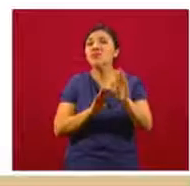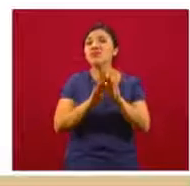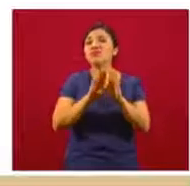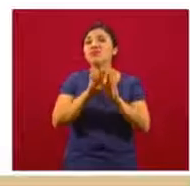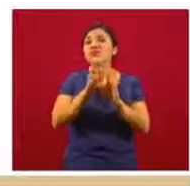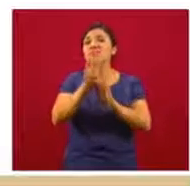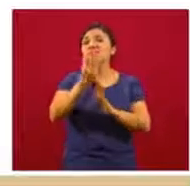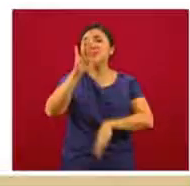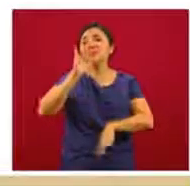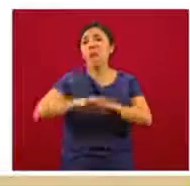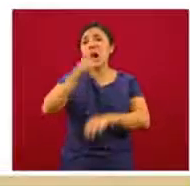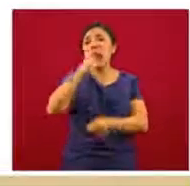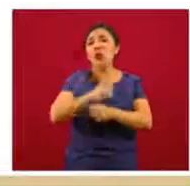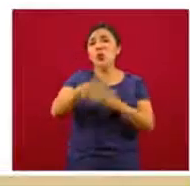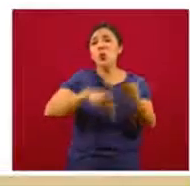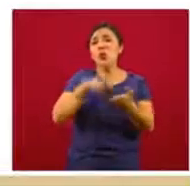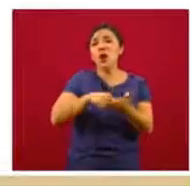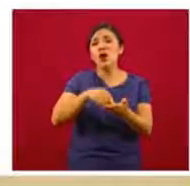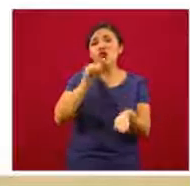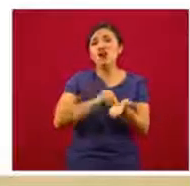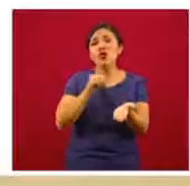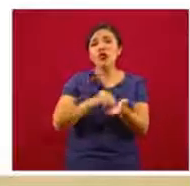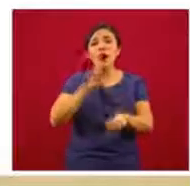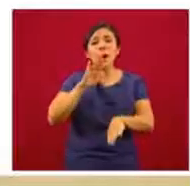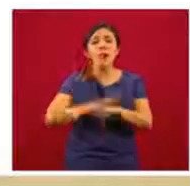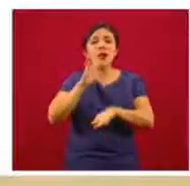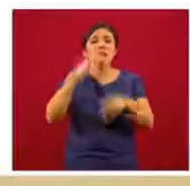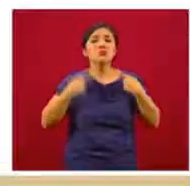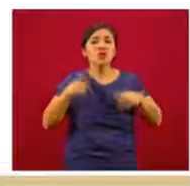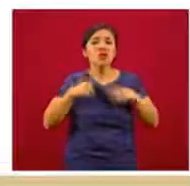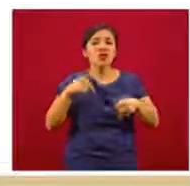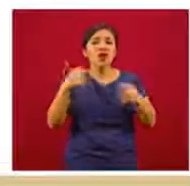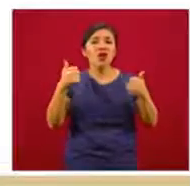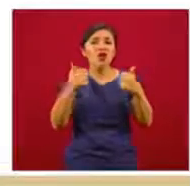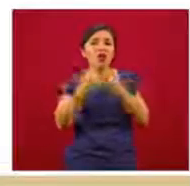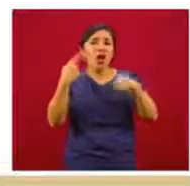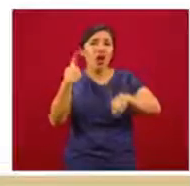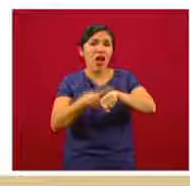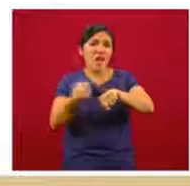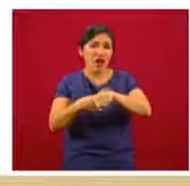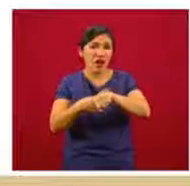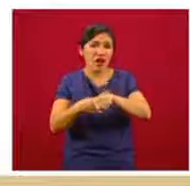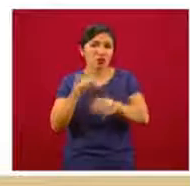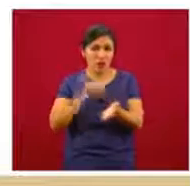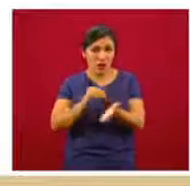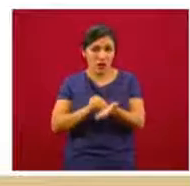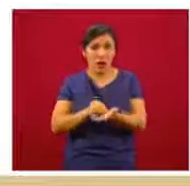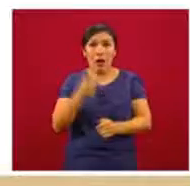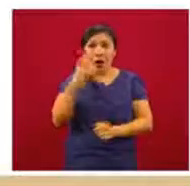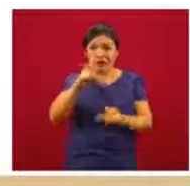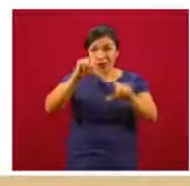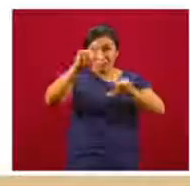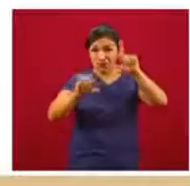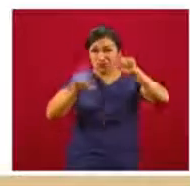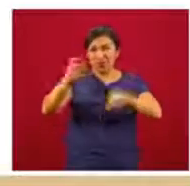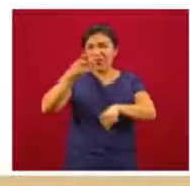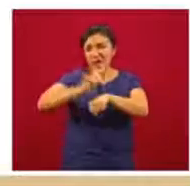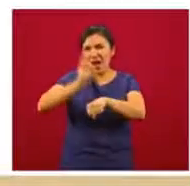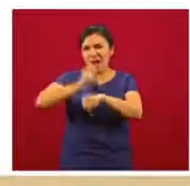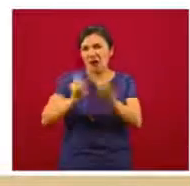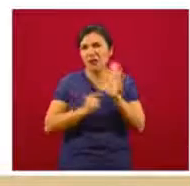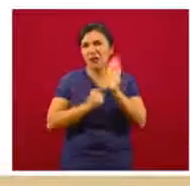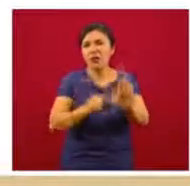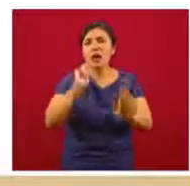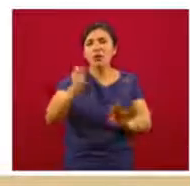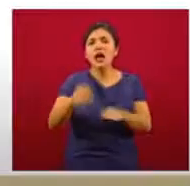rate, and the Americas region is still increasing and representing the highest activity in these last